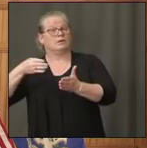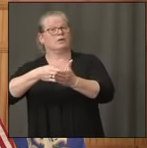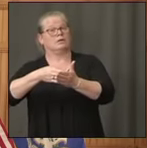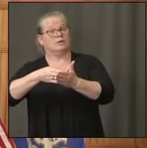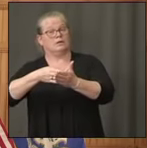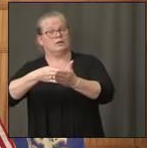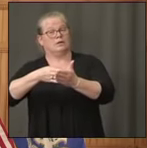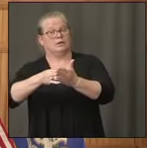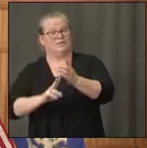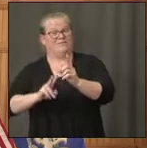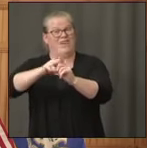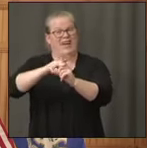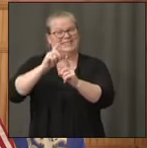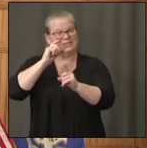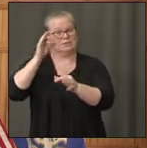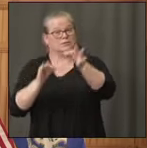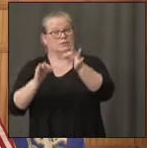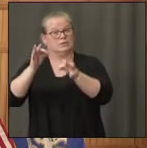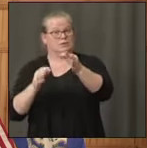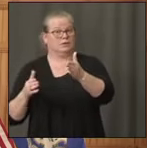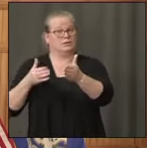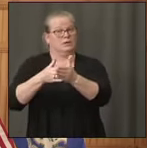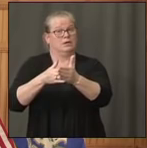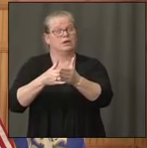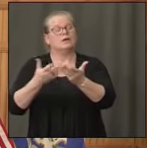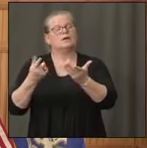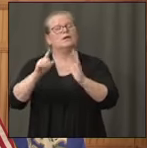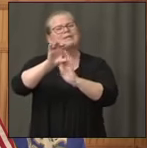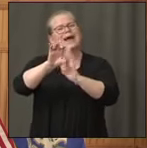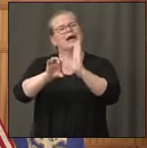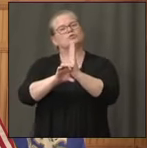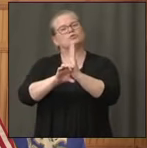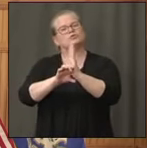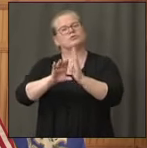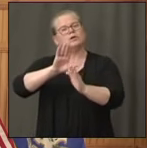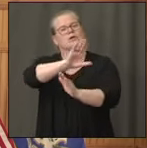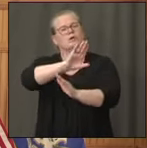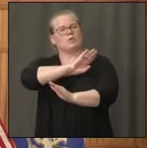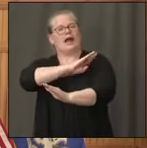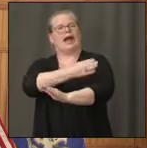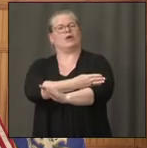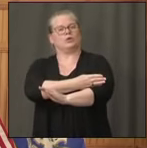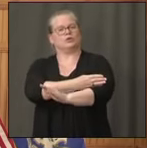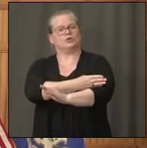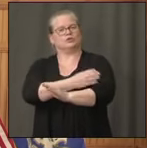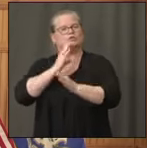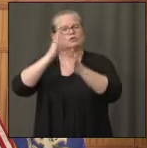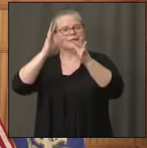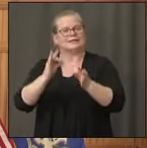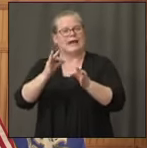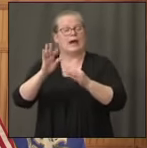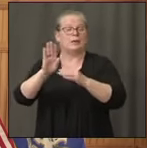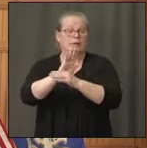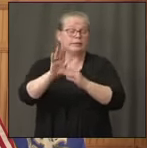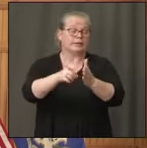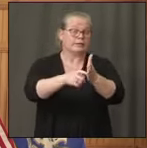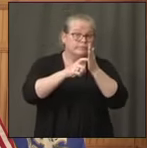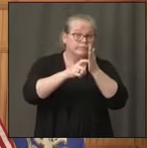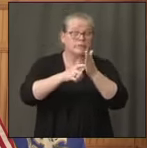of your powers to designate businesses as essential or non-essential for the purposes